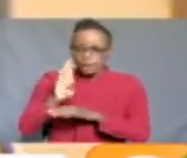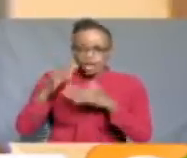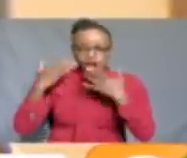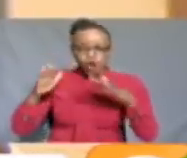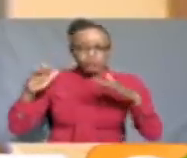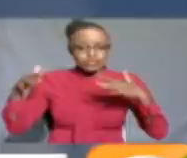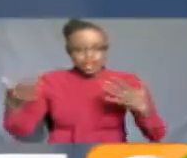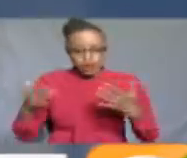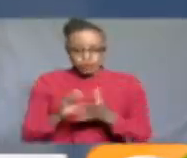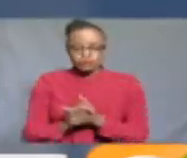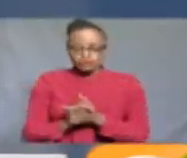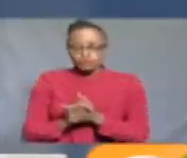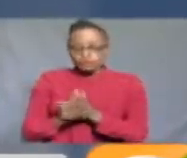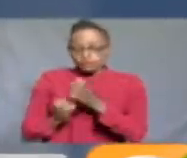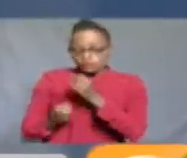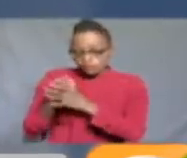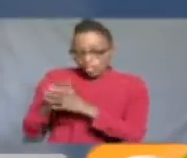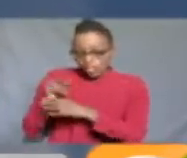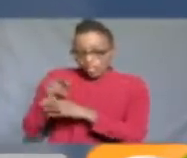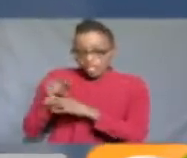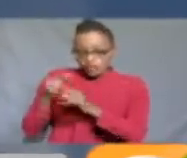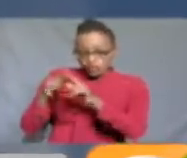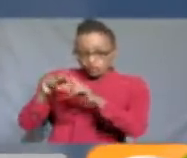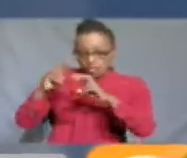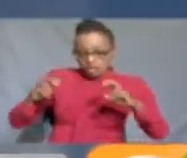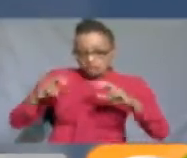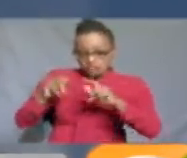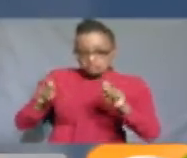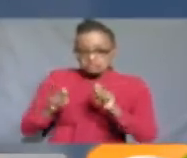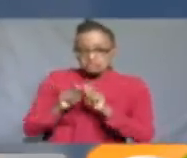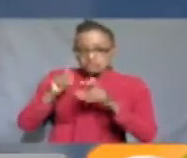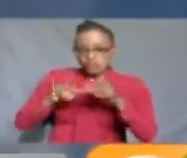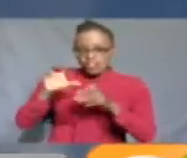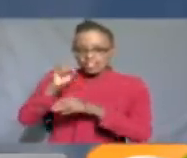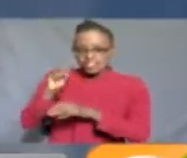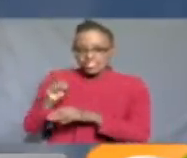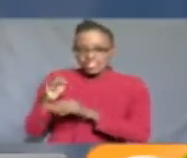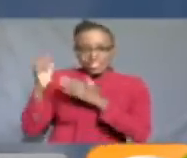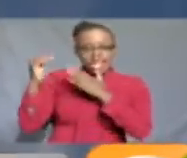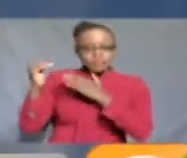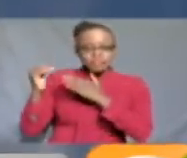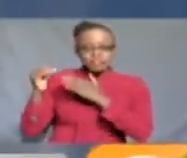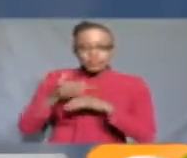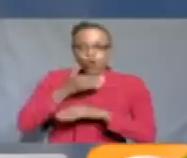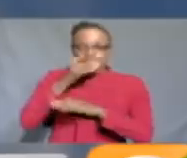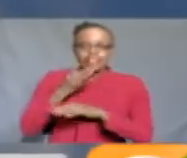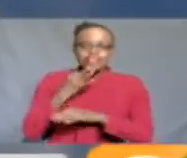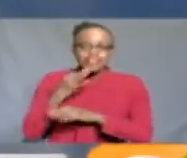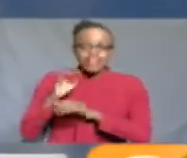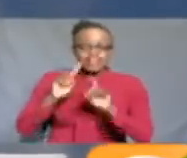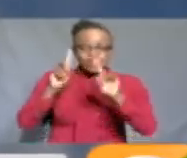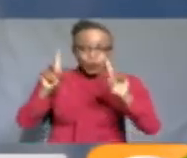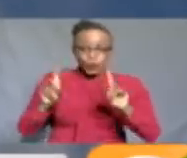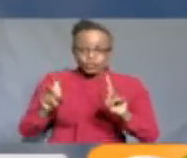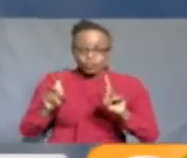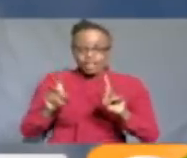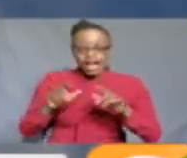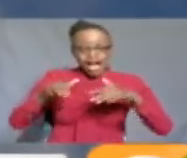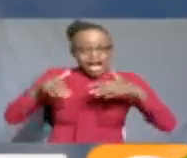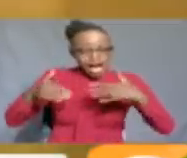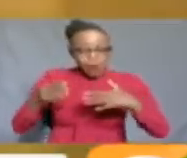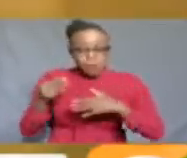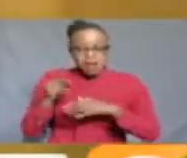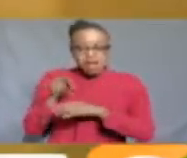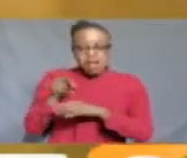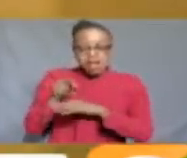scandal. Sources within the investigating team say the cabinet secretary is expected to answer 300 questions on how